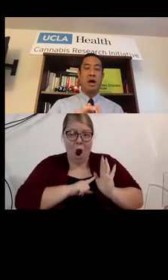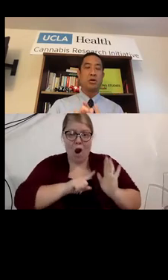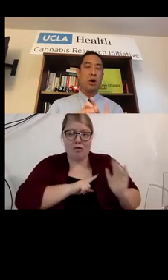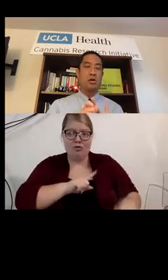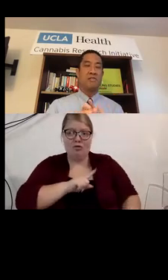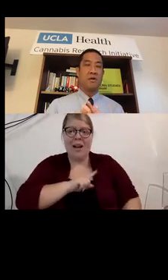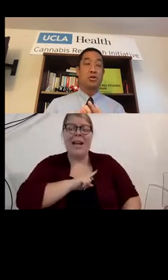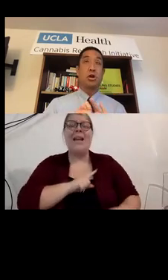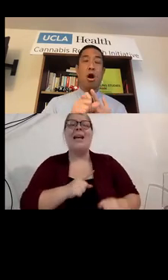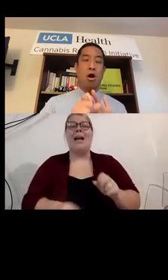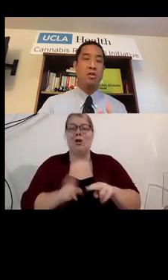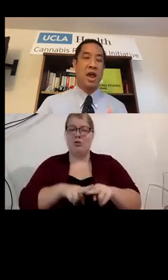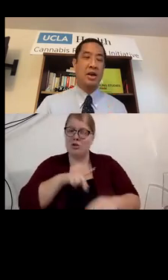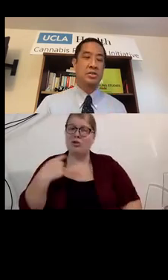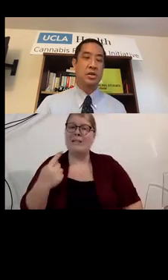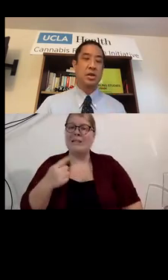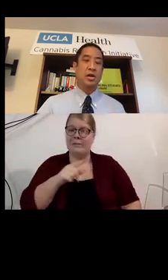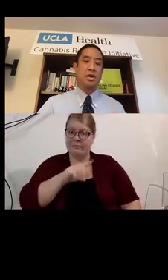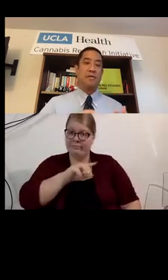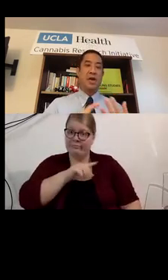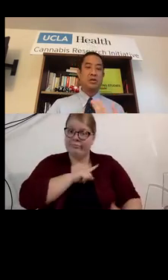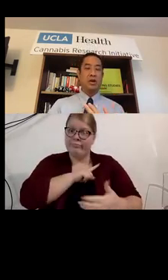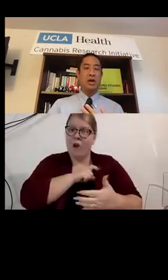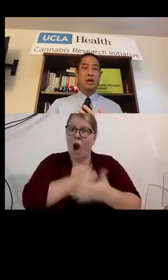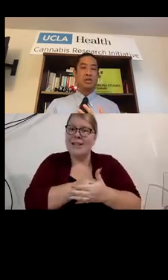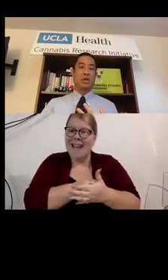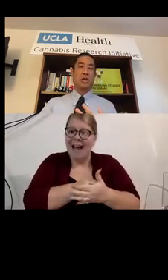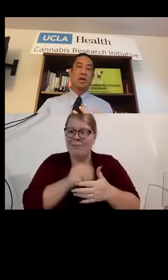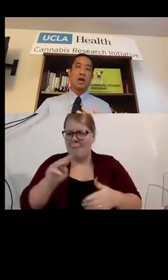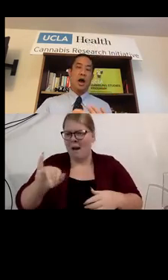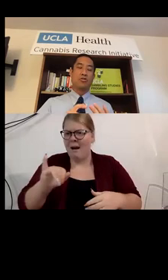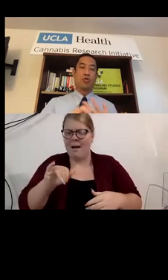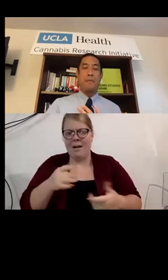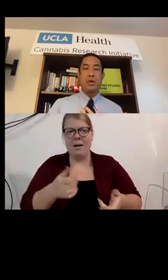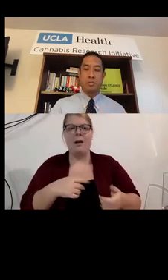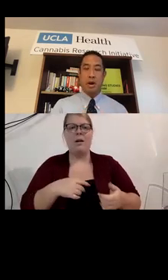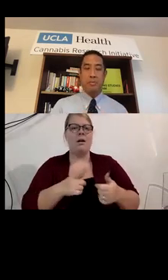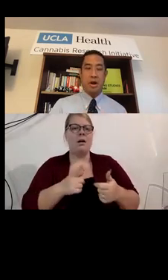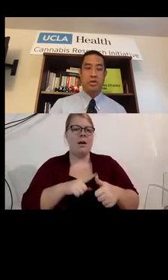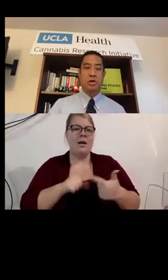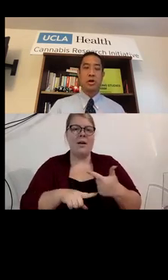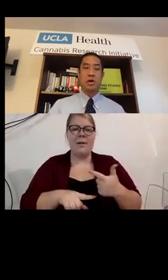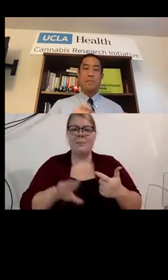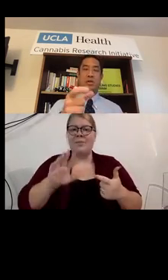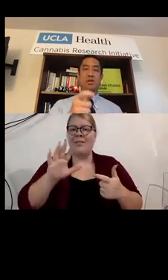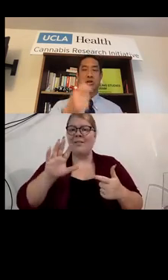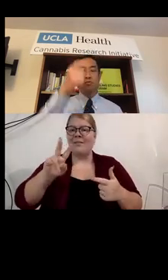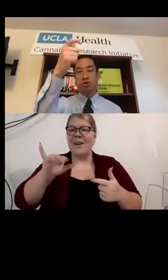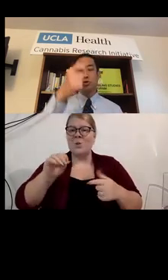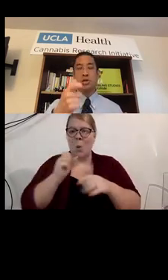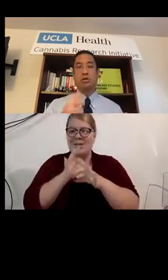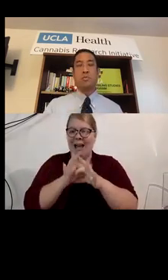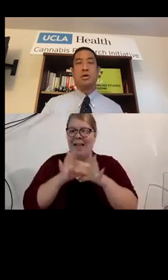of myocardial infarction, heart attacks, vasodilation, dropping your blood pressure,